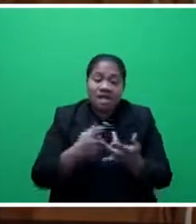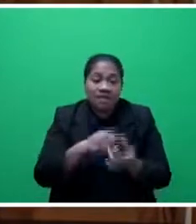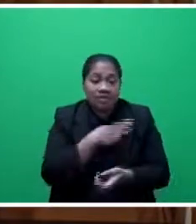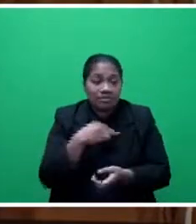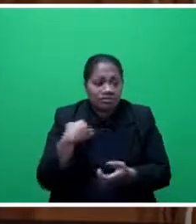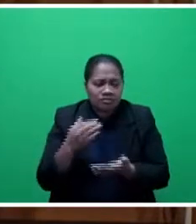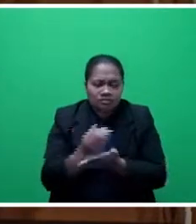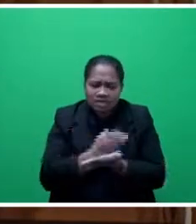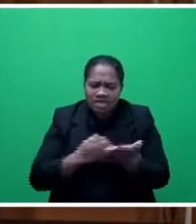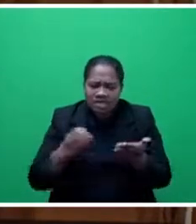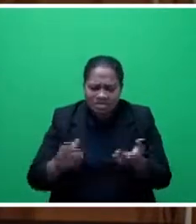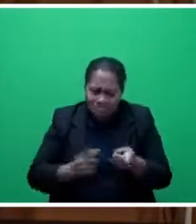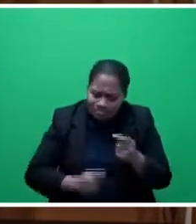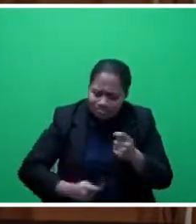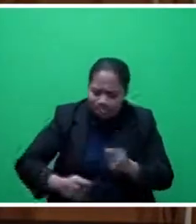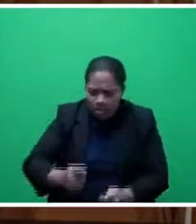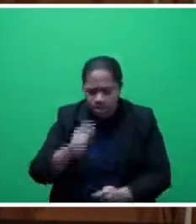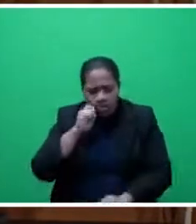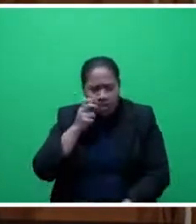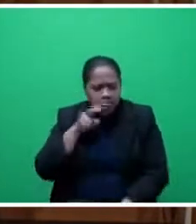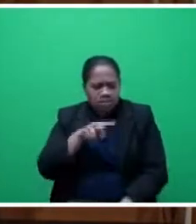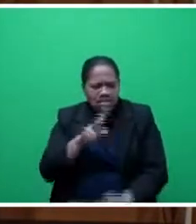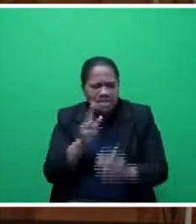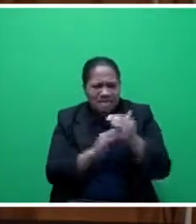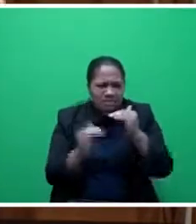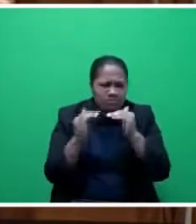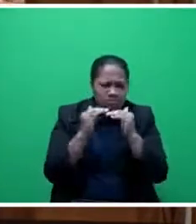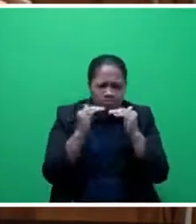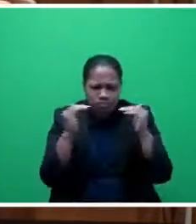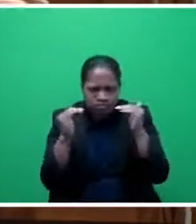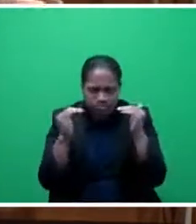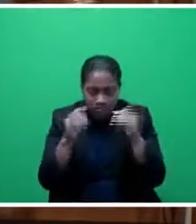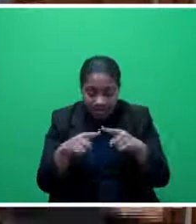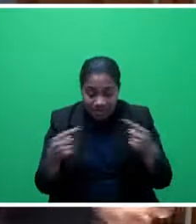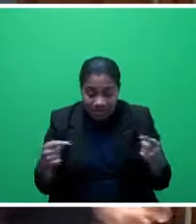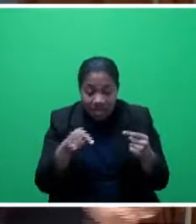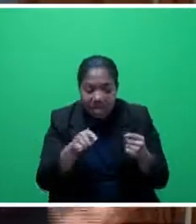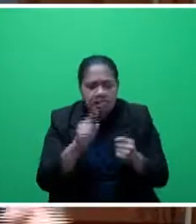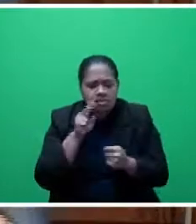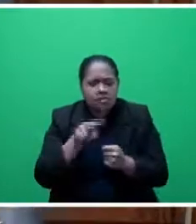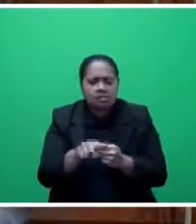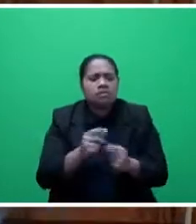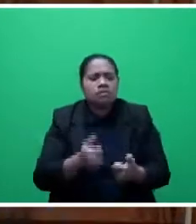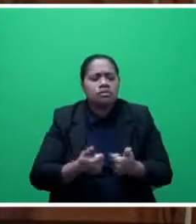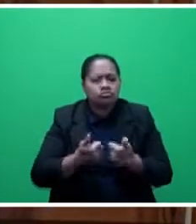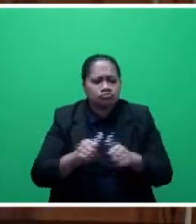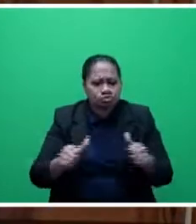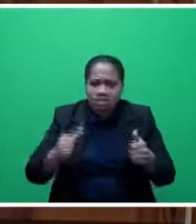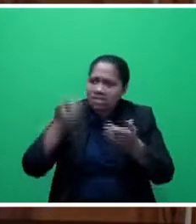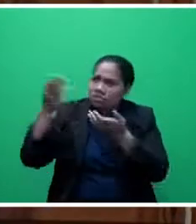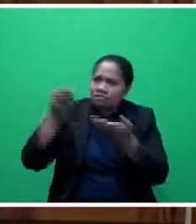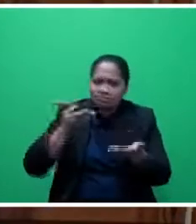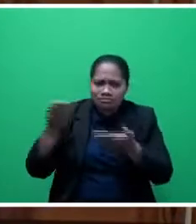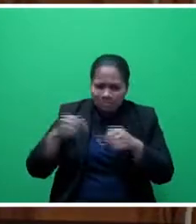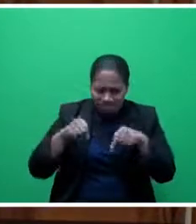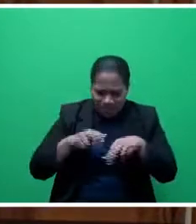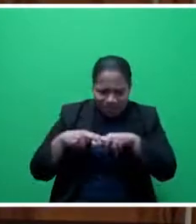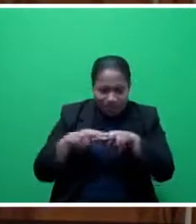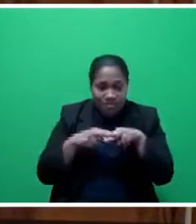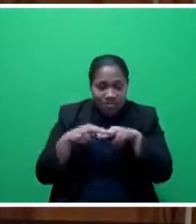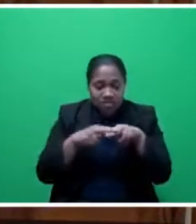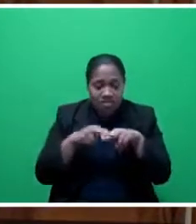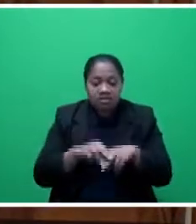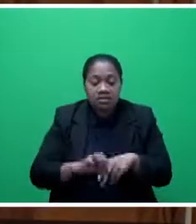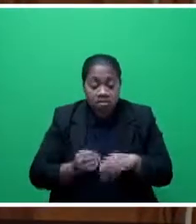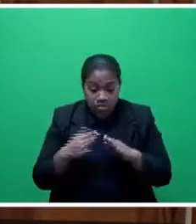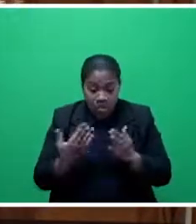Commerce and Trade looks at things like standards, and they look at the goods that come into Fiji. So for example, there is now a regulation in